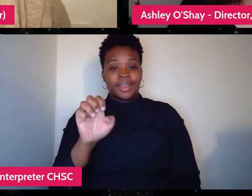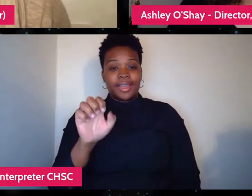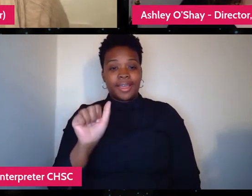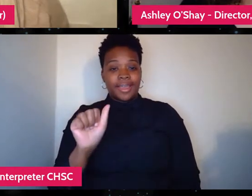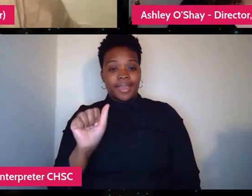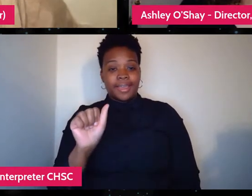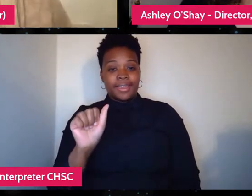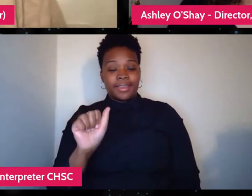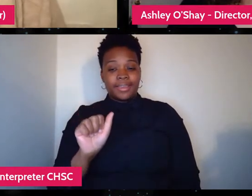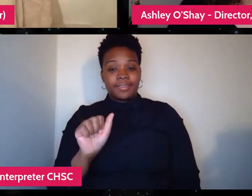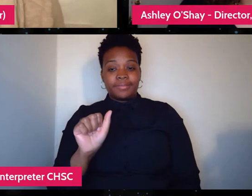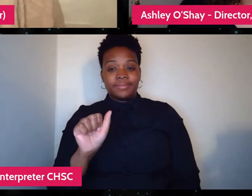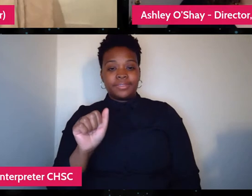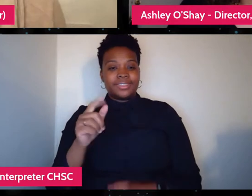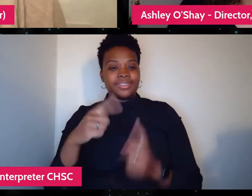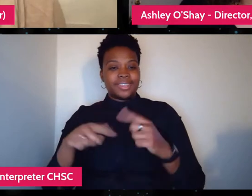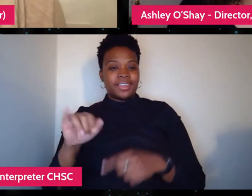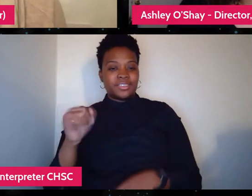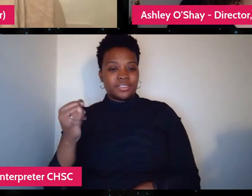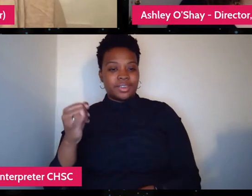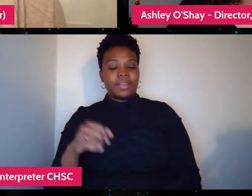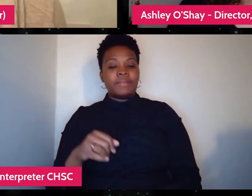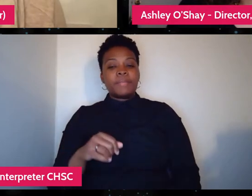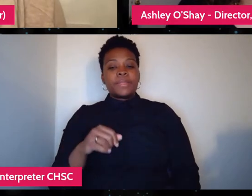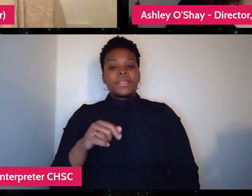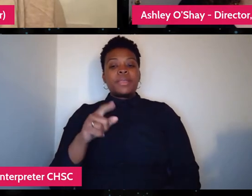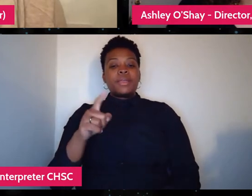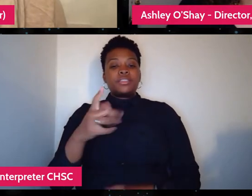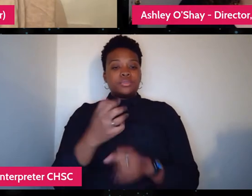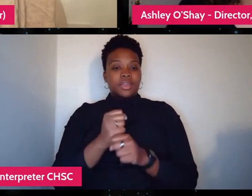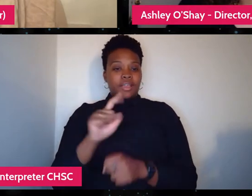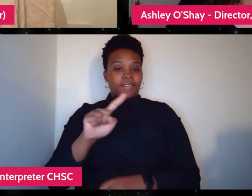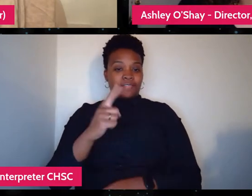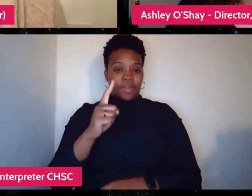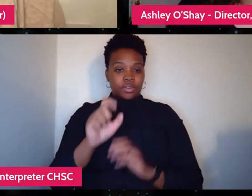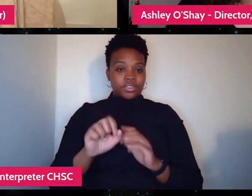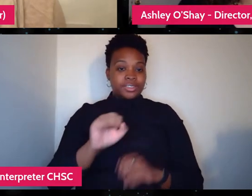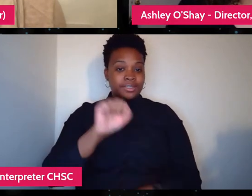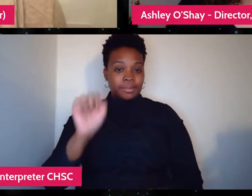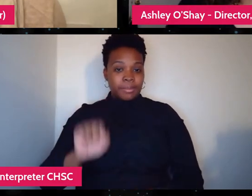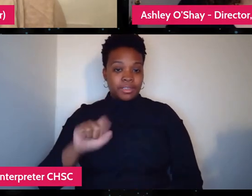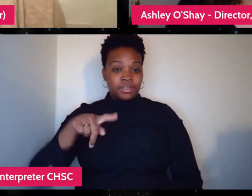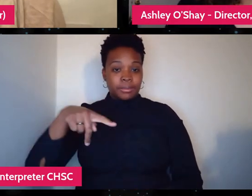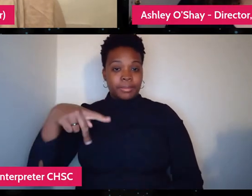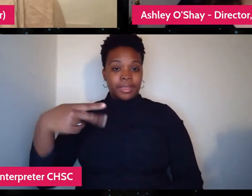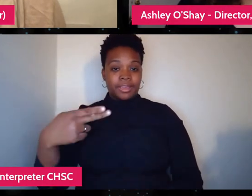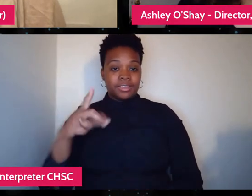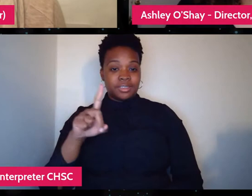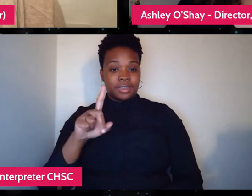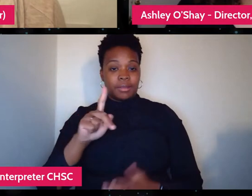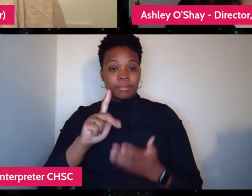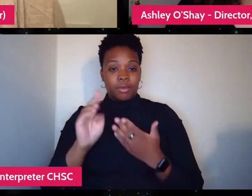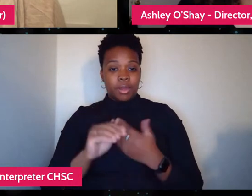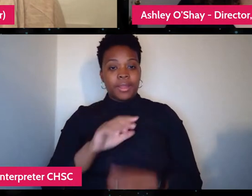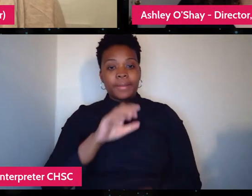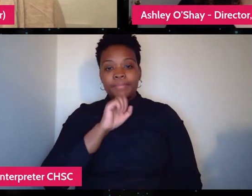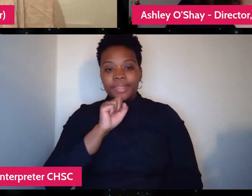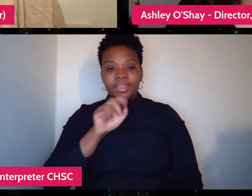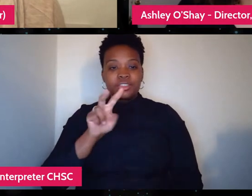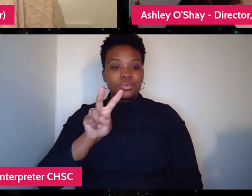BYP 100, she was also beginning her first semester PhD program and was 24 years